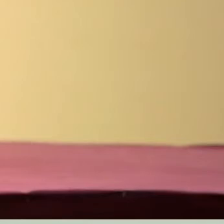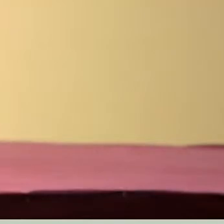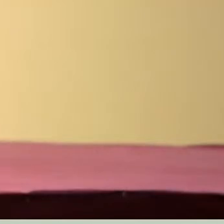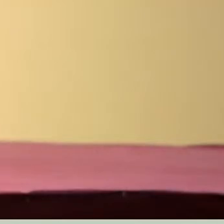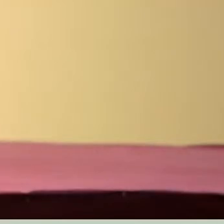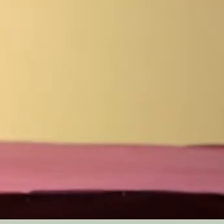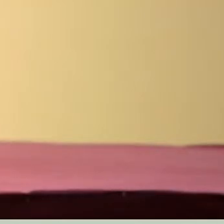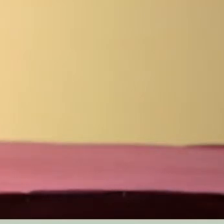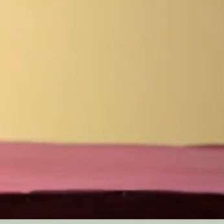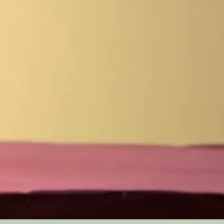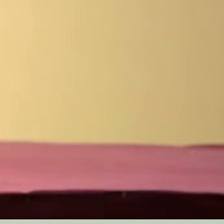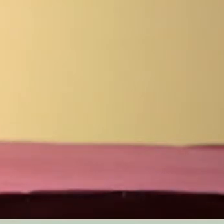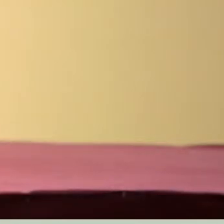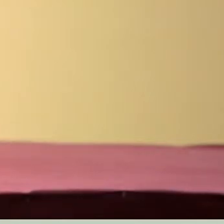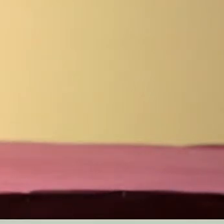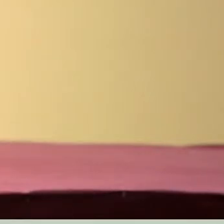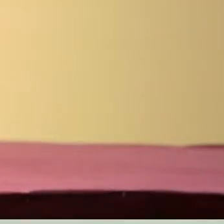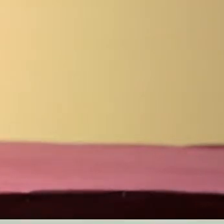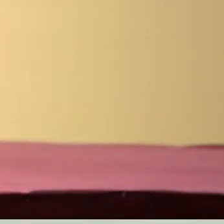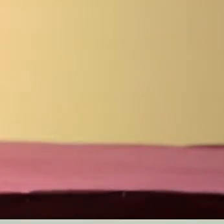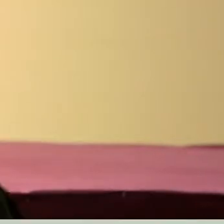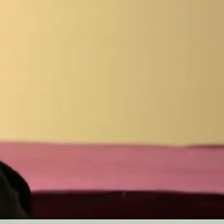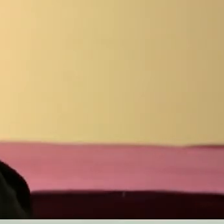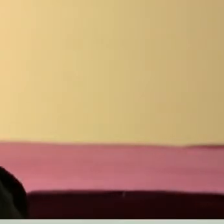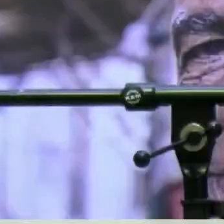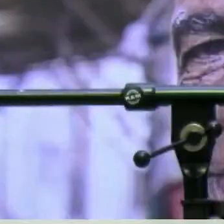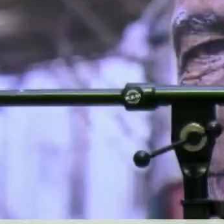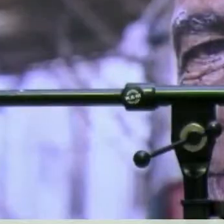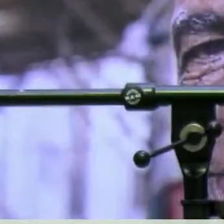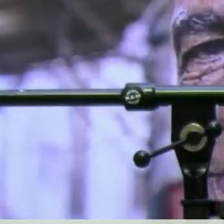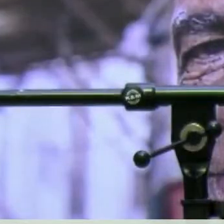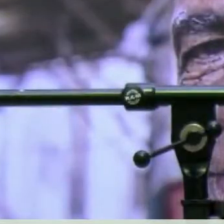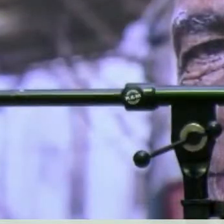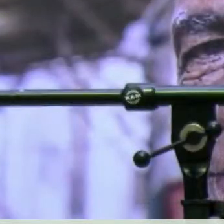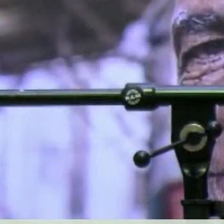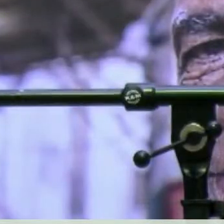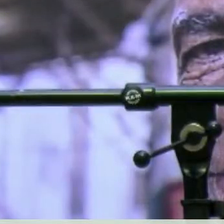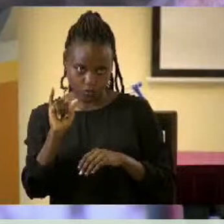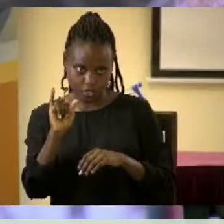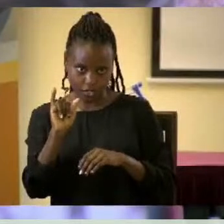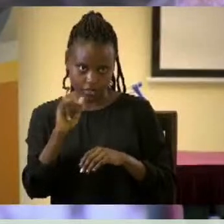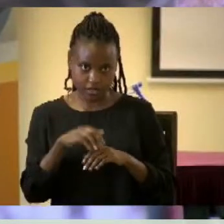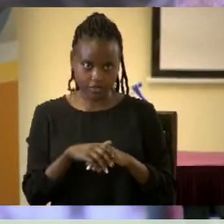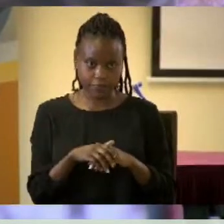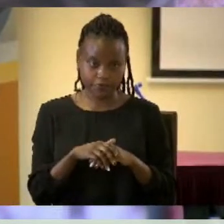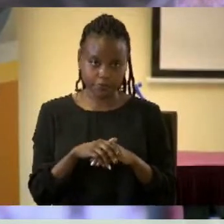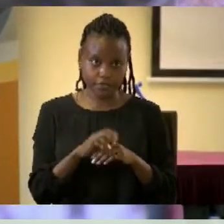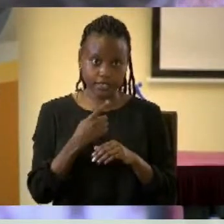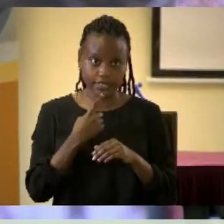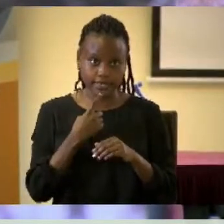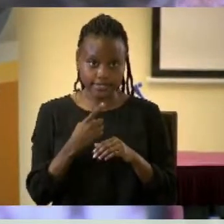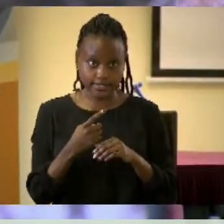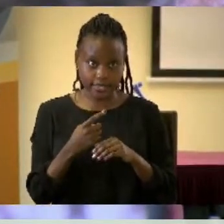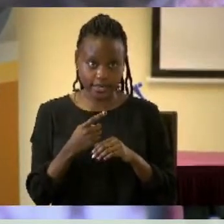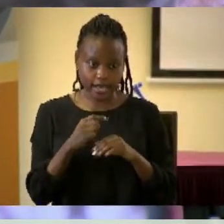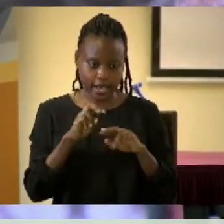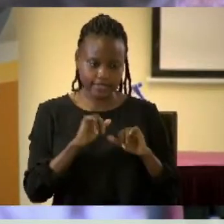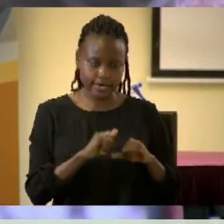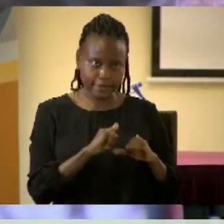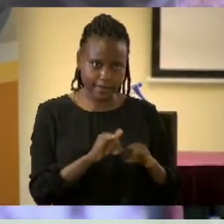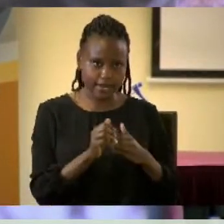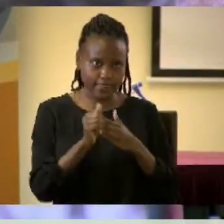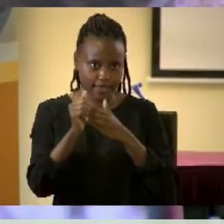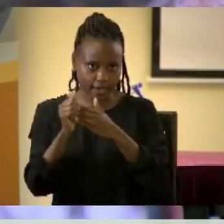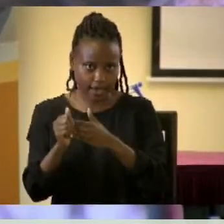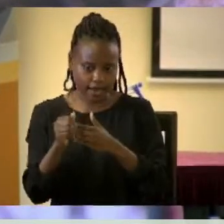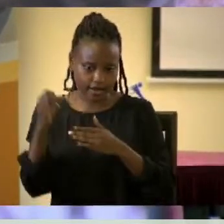upon which retired Chief Justice Willie Mutunga's judiciary transformation framework rested, and this has remained the guiding